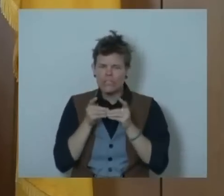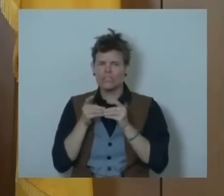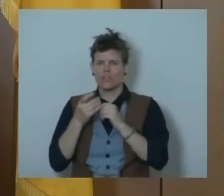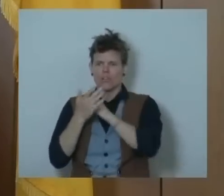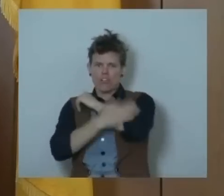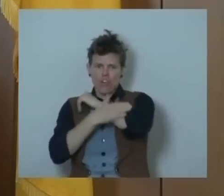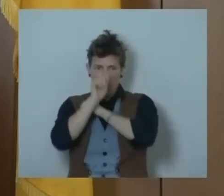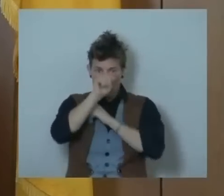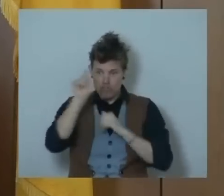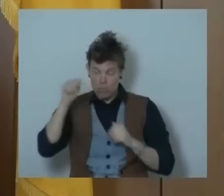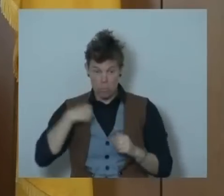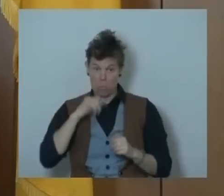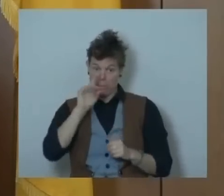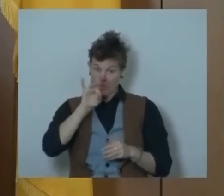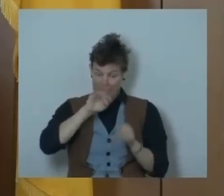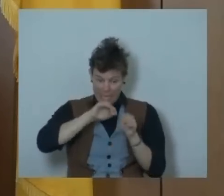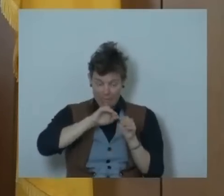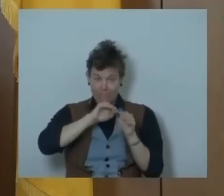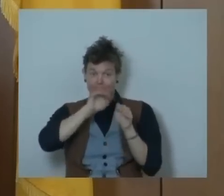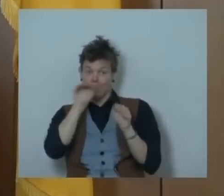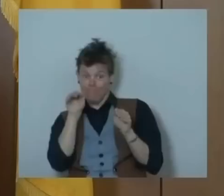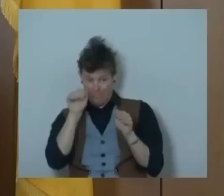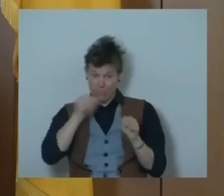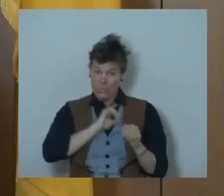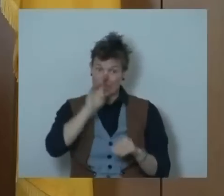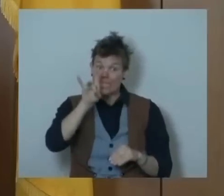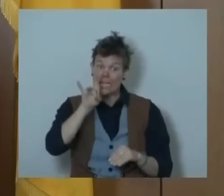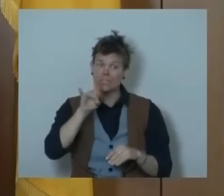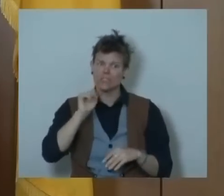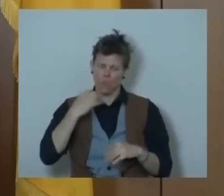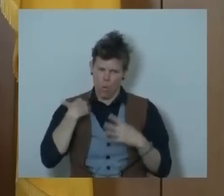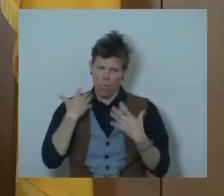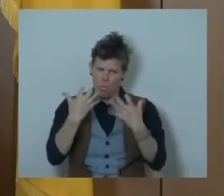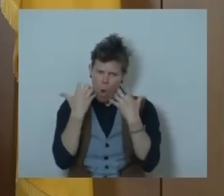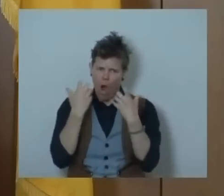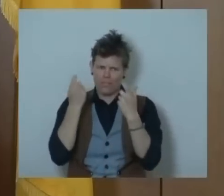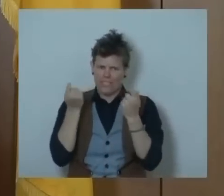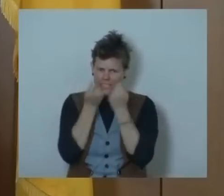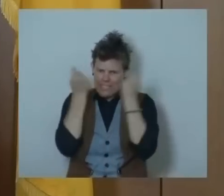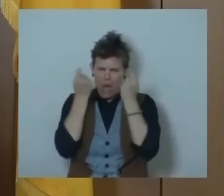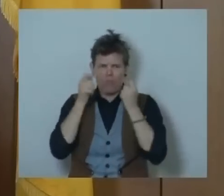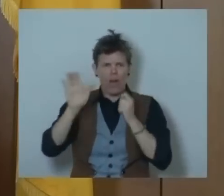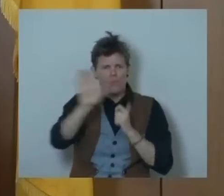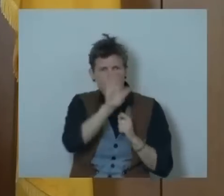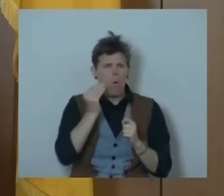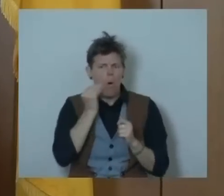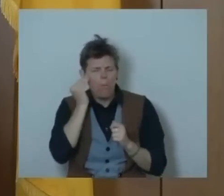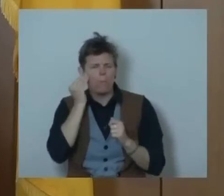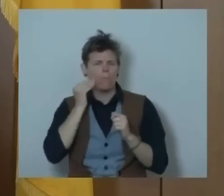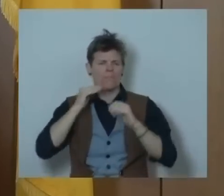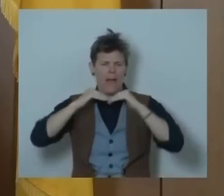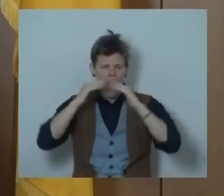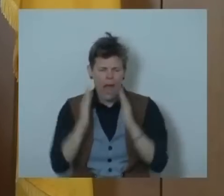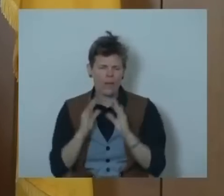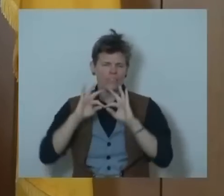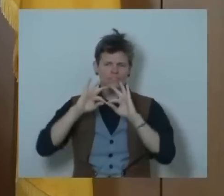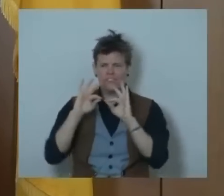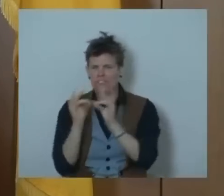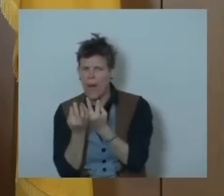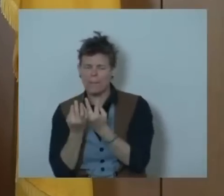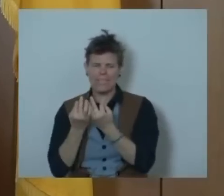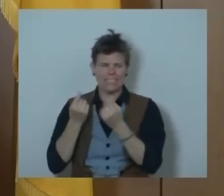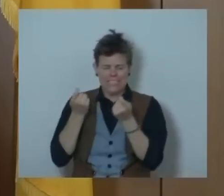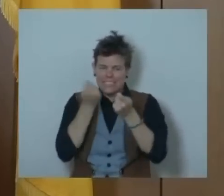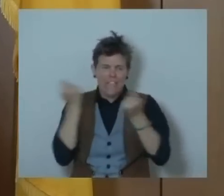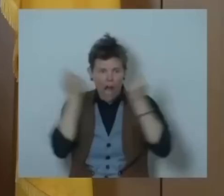celebrate in your house with your family, and I want you to practice masks and gloves if you have